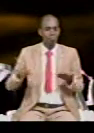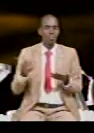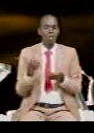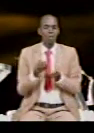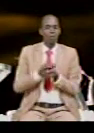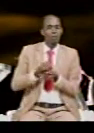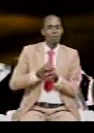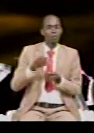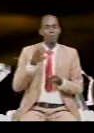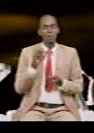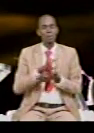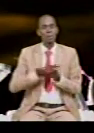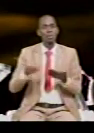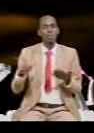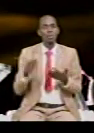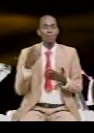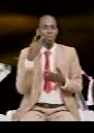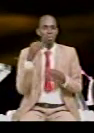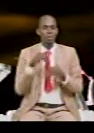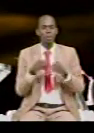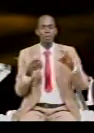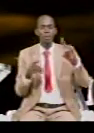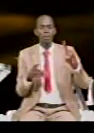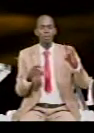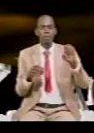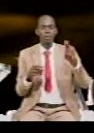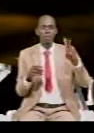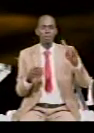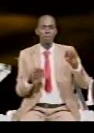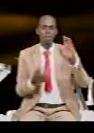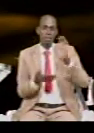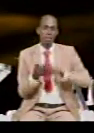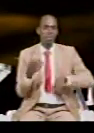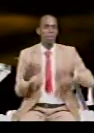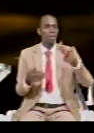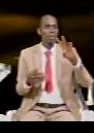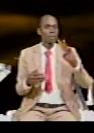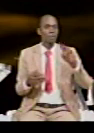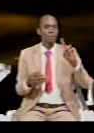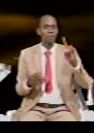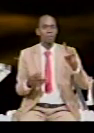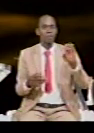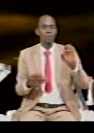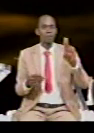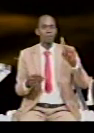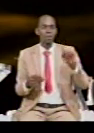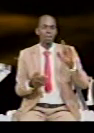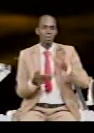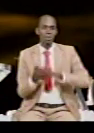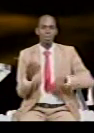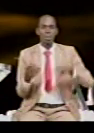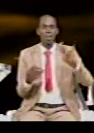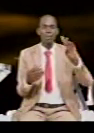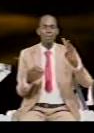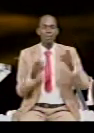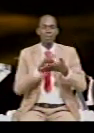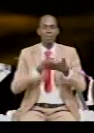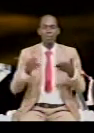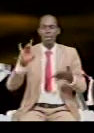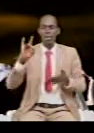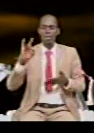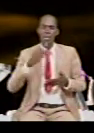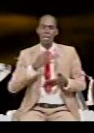purify. In Deuteronomy chapter 17, Deuteronomy chapter 17, in verses 18 and